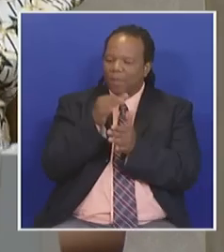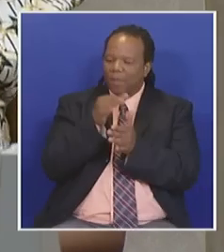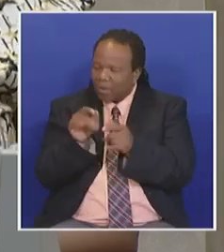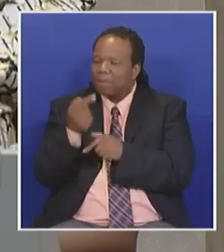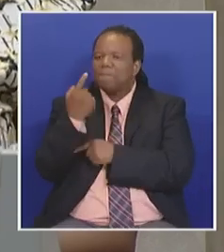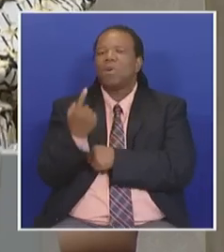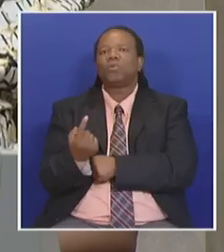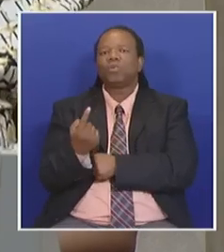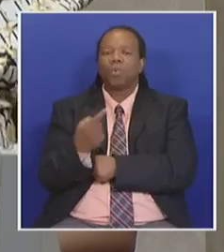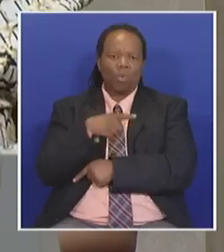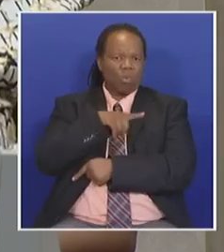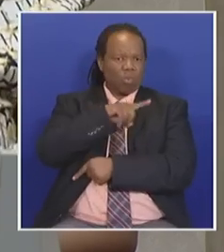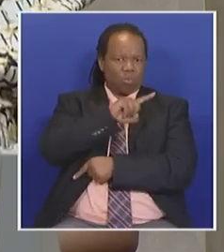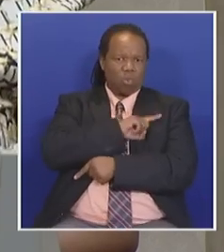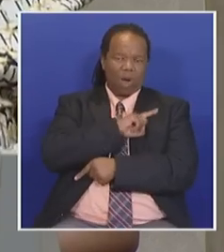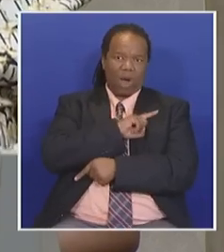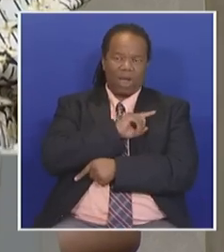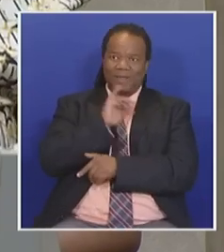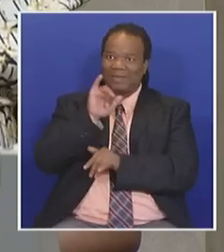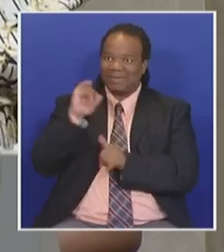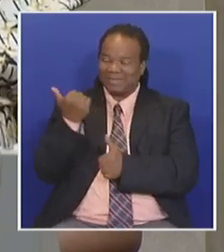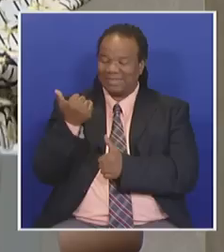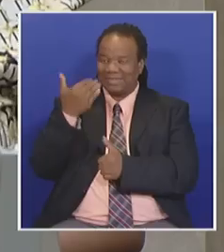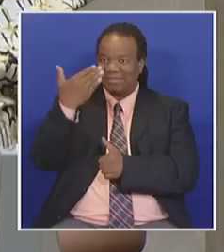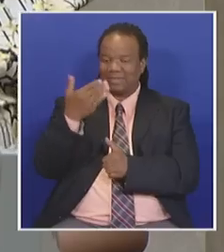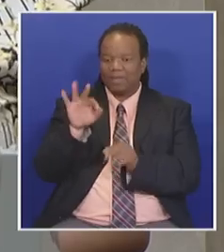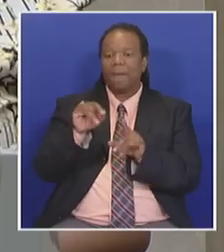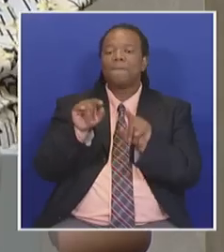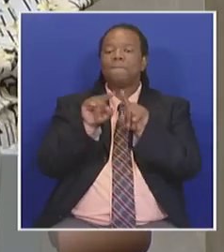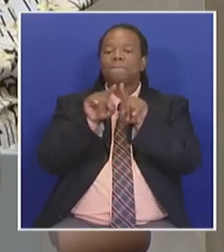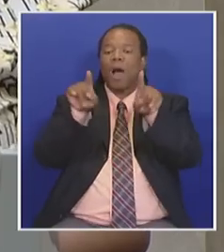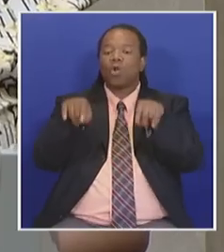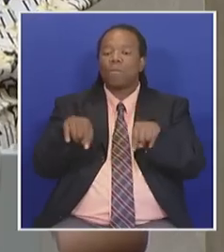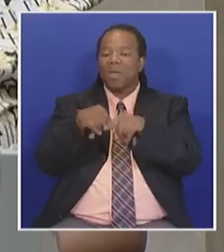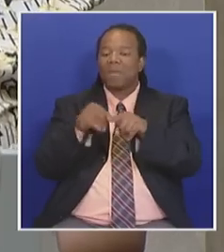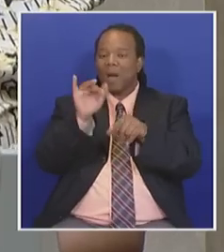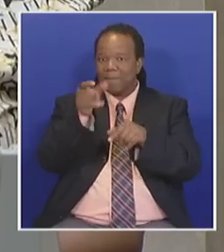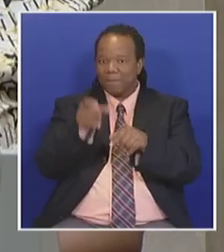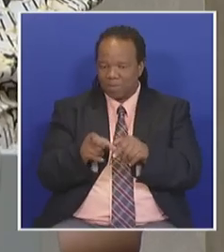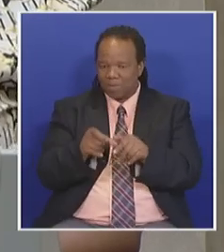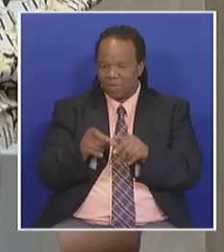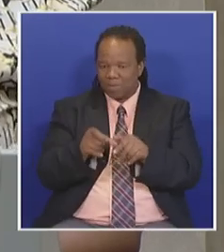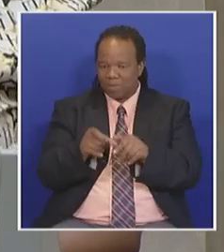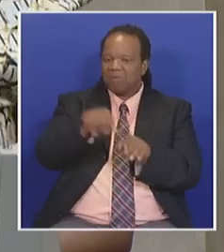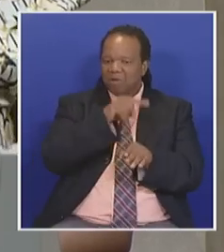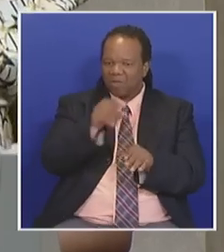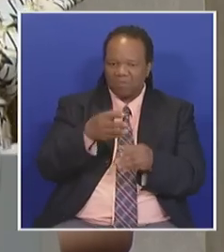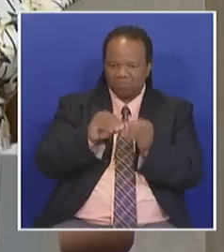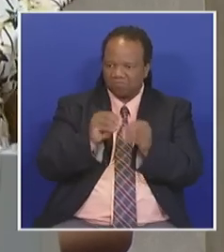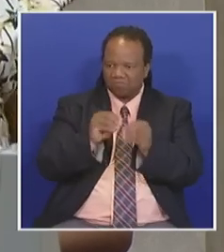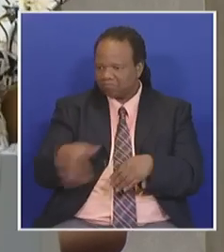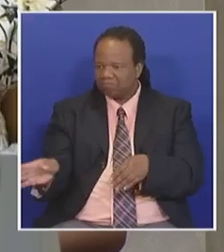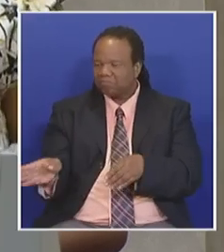which marked ballot papers may be cancelled at the instance of voters, and